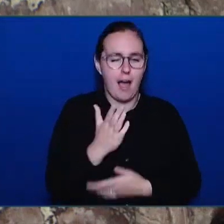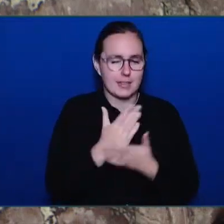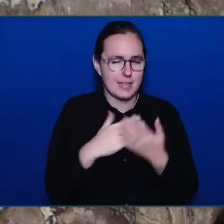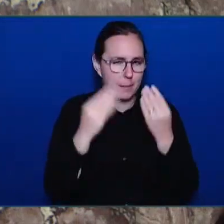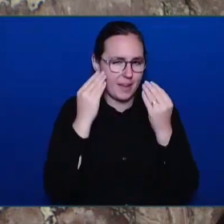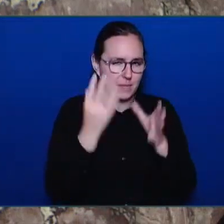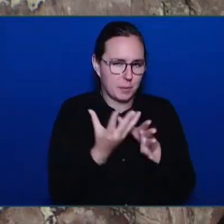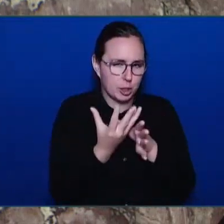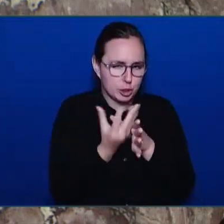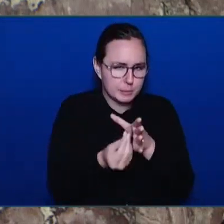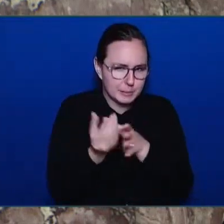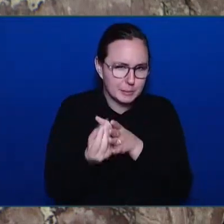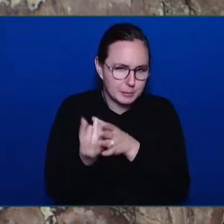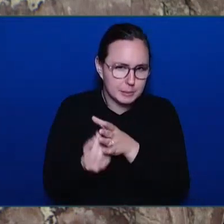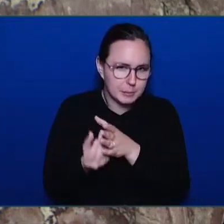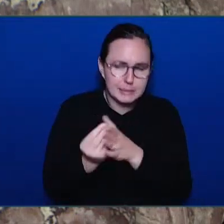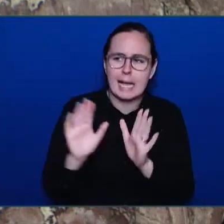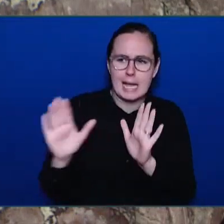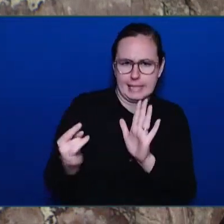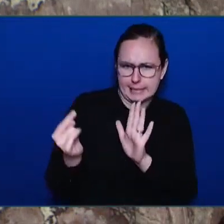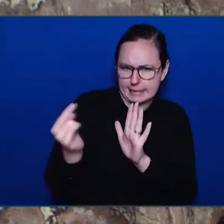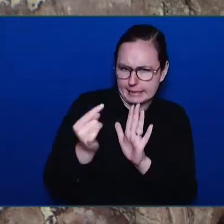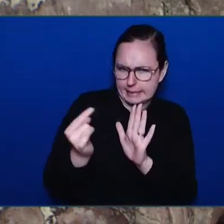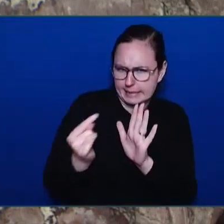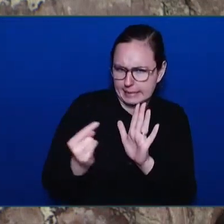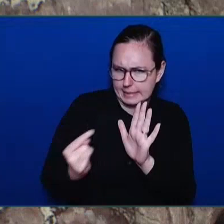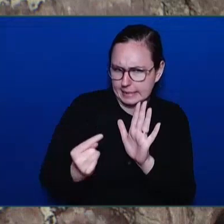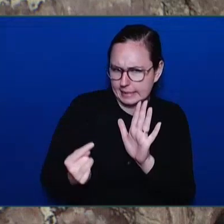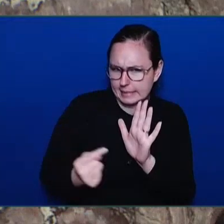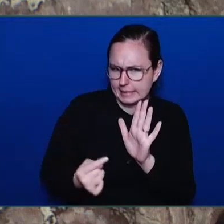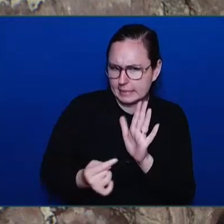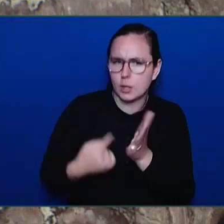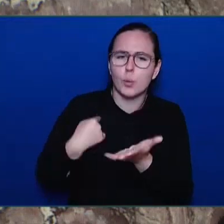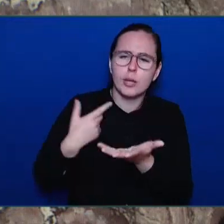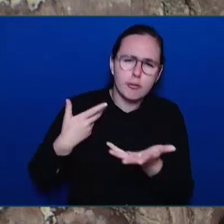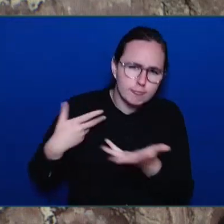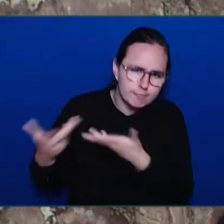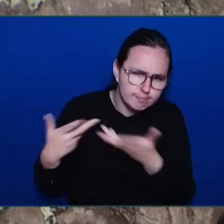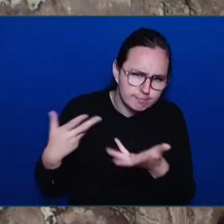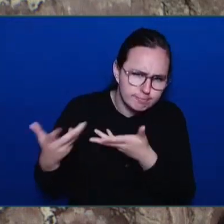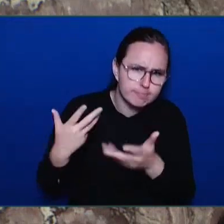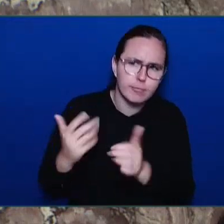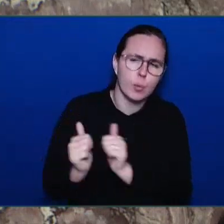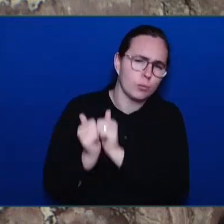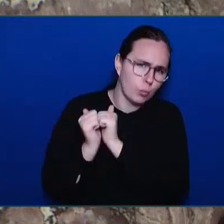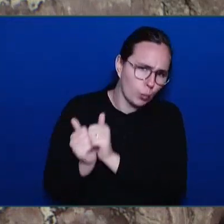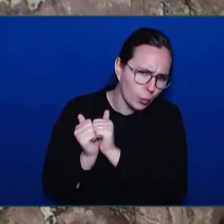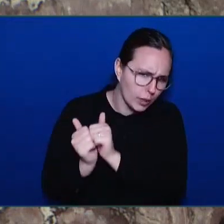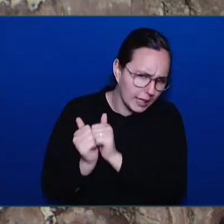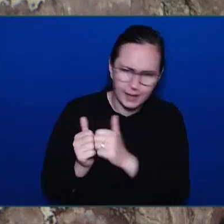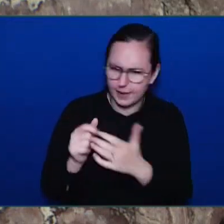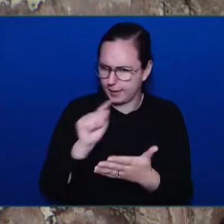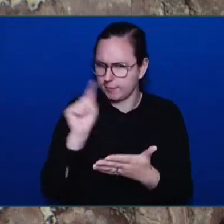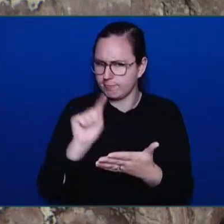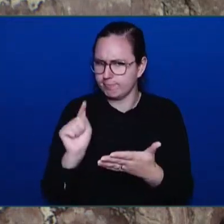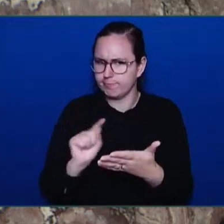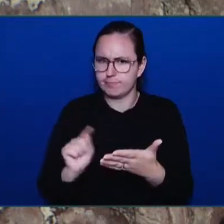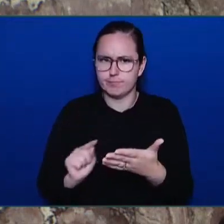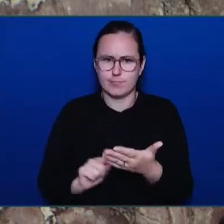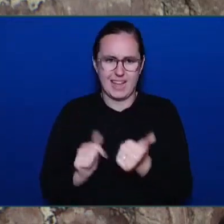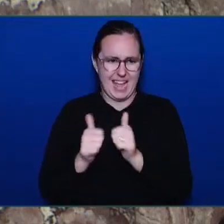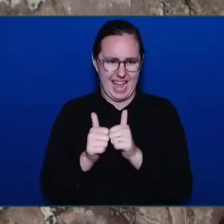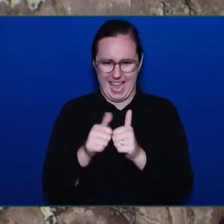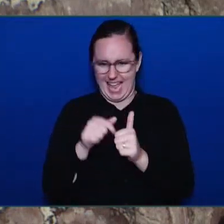RCMP to get answers to the questions and to deal with those gaps issues. My responsibility is to ensure safe and effective